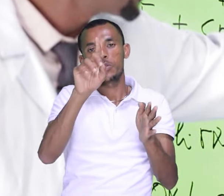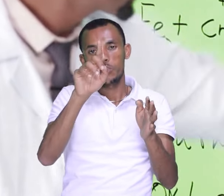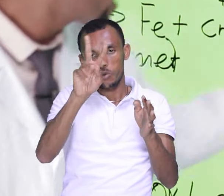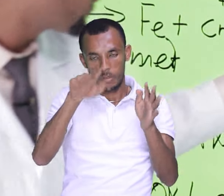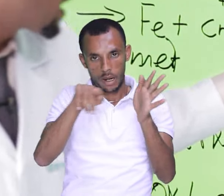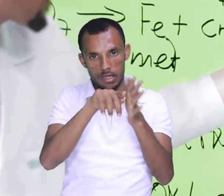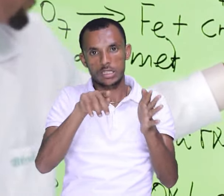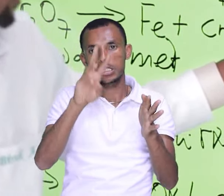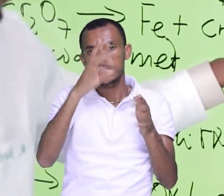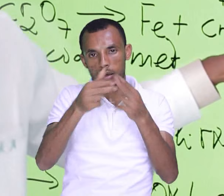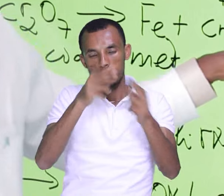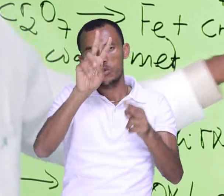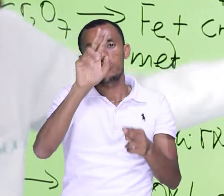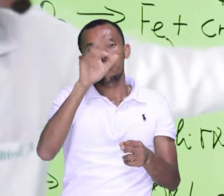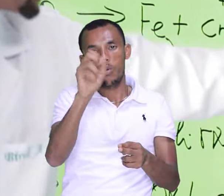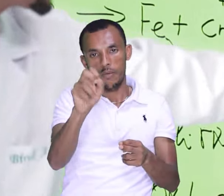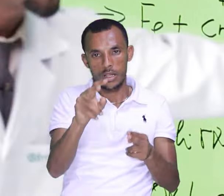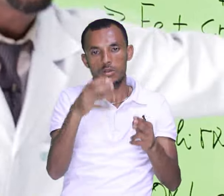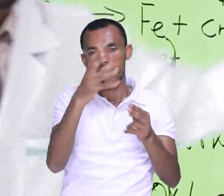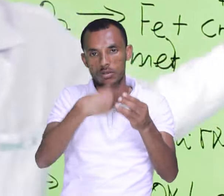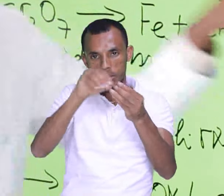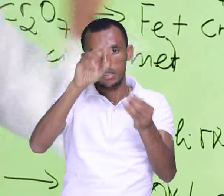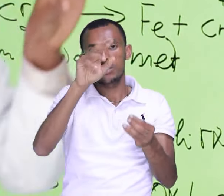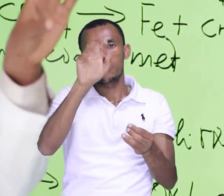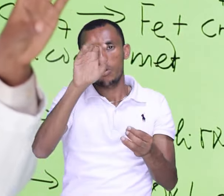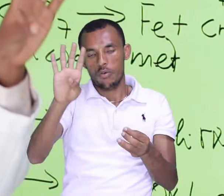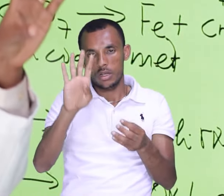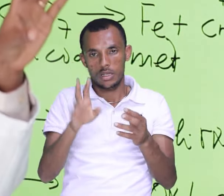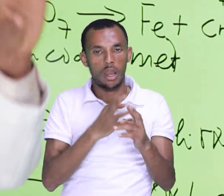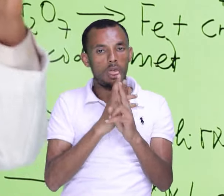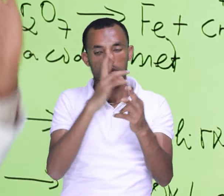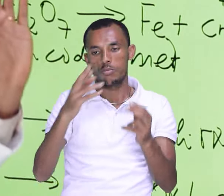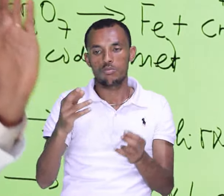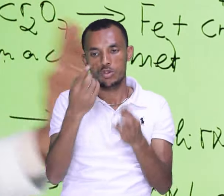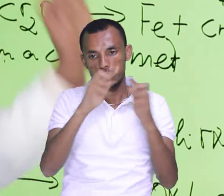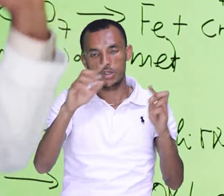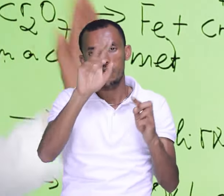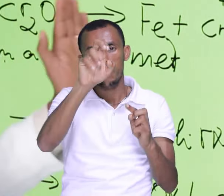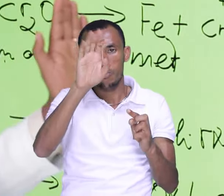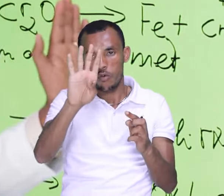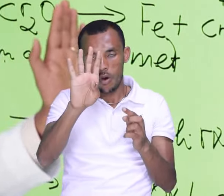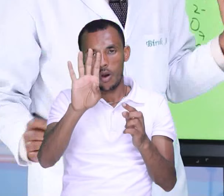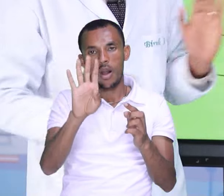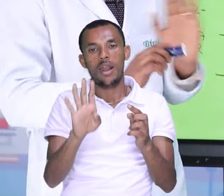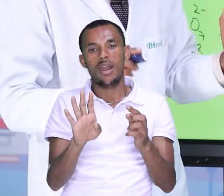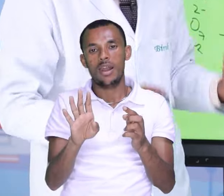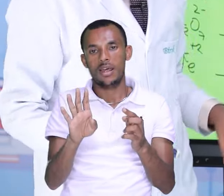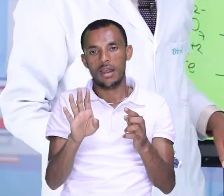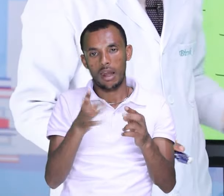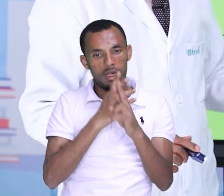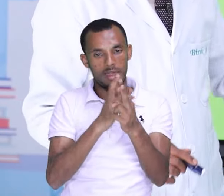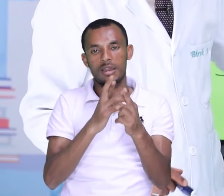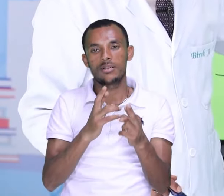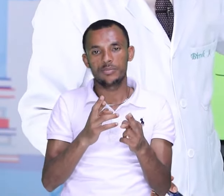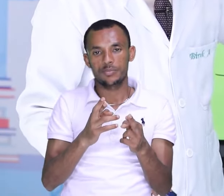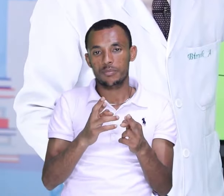plus 12, 12 plus 40, 26, 2 minus 24. In reactant position, 24 electron. In product position again,